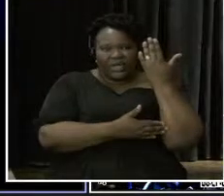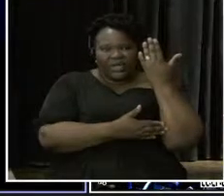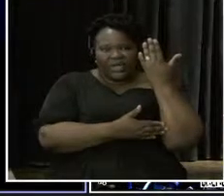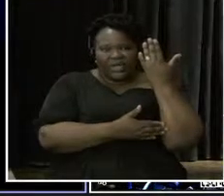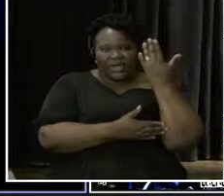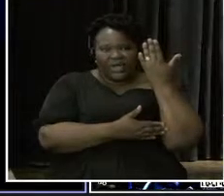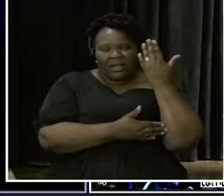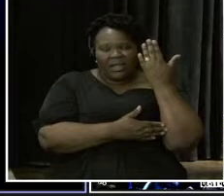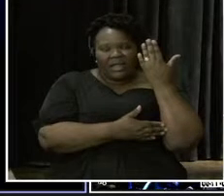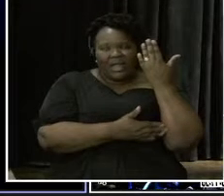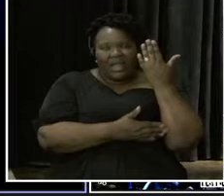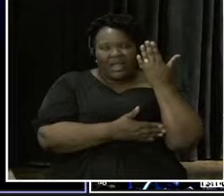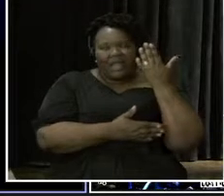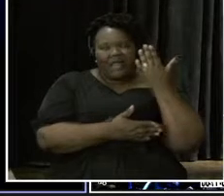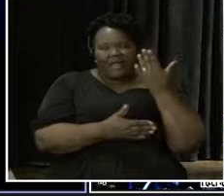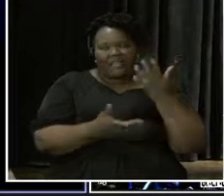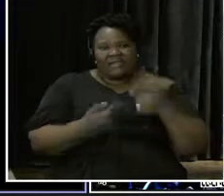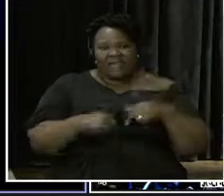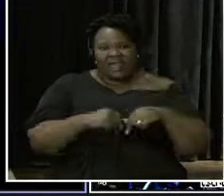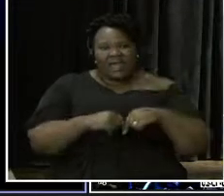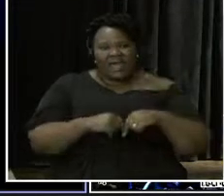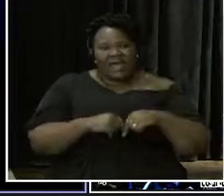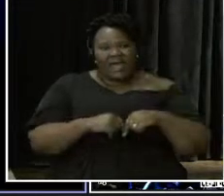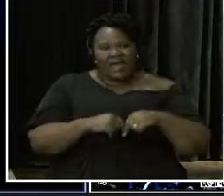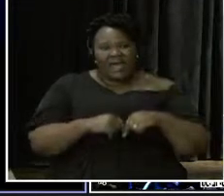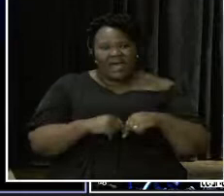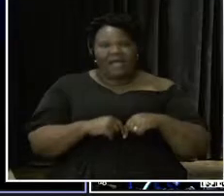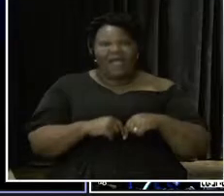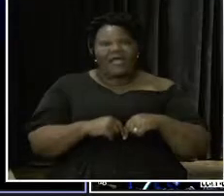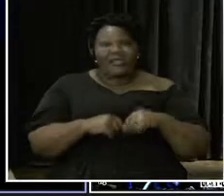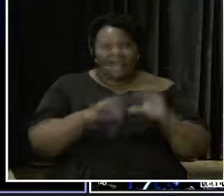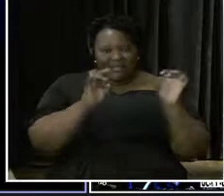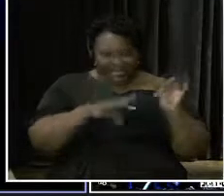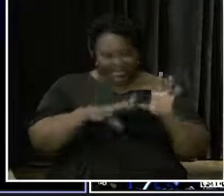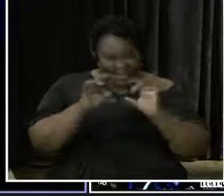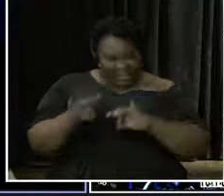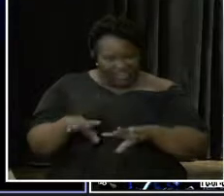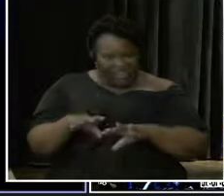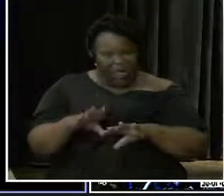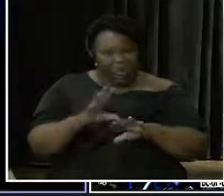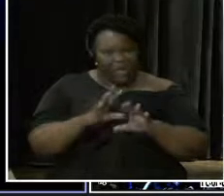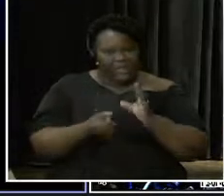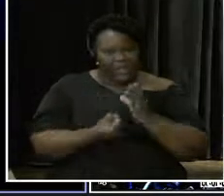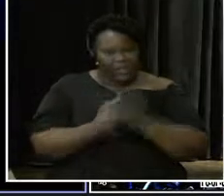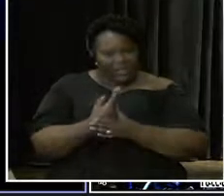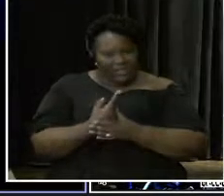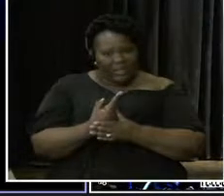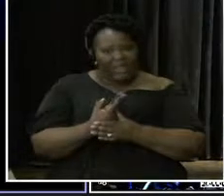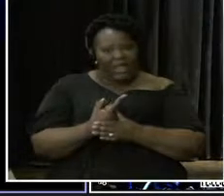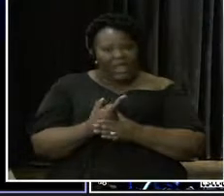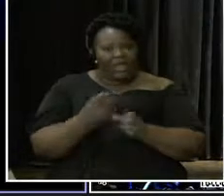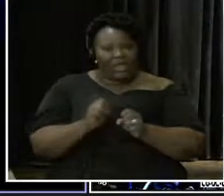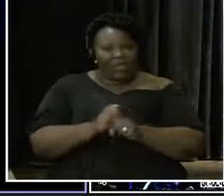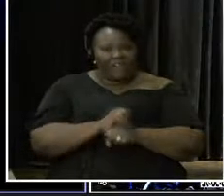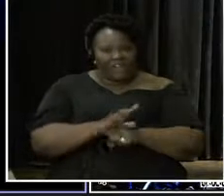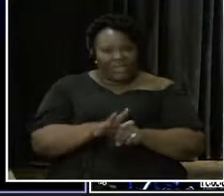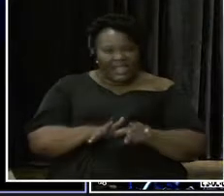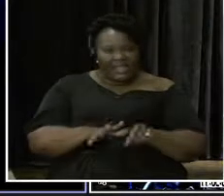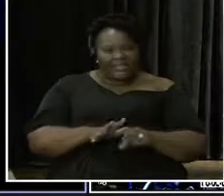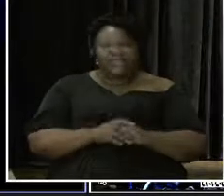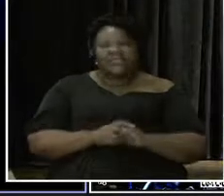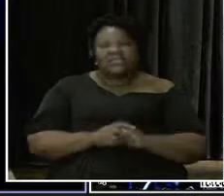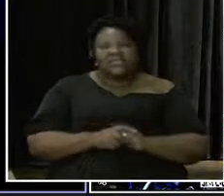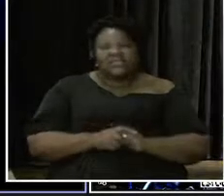from COVID-19 and its negative impact on finances. So this is actually based